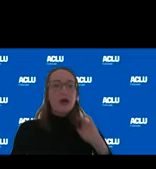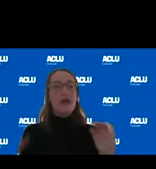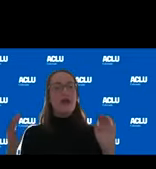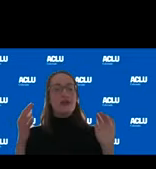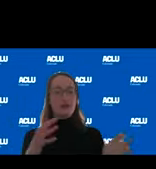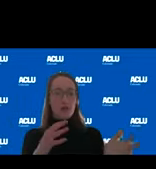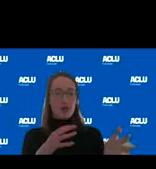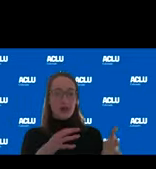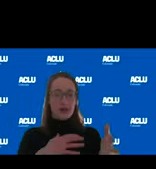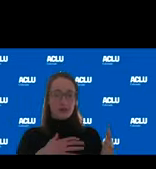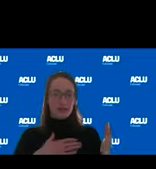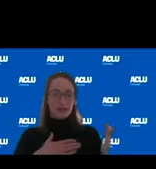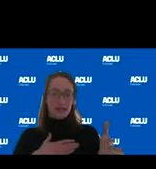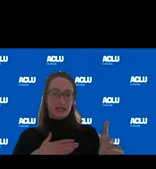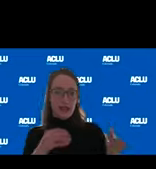Then you have